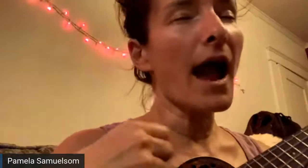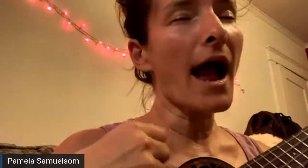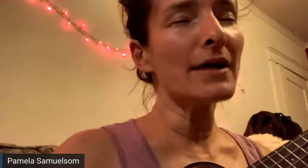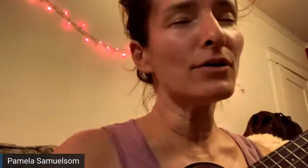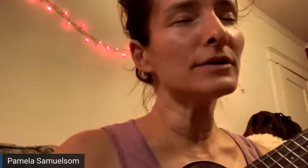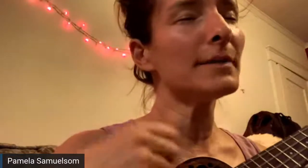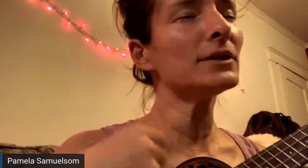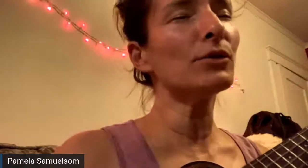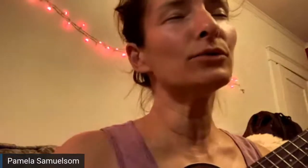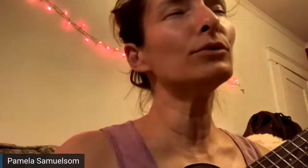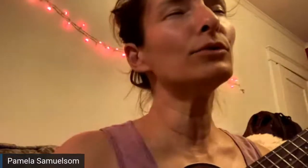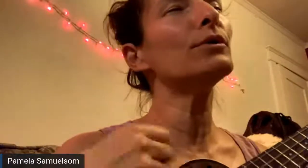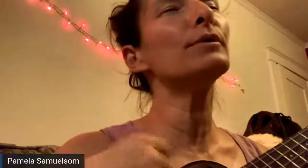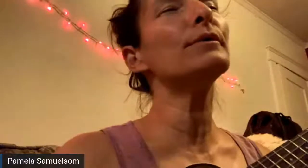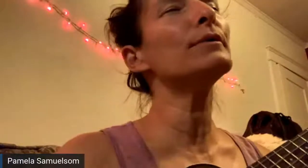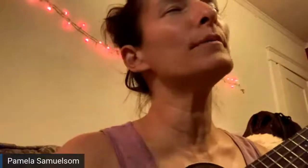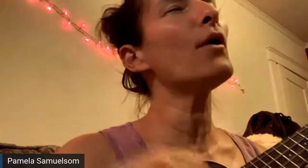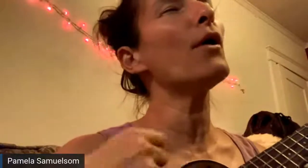El gallo de mi